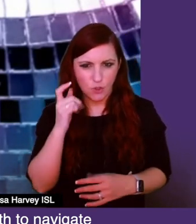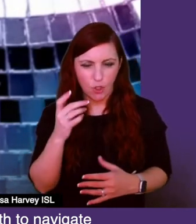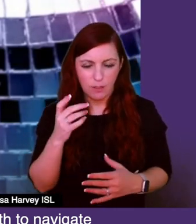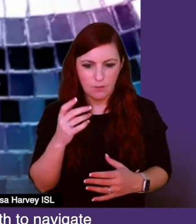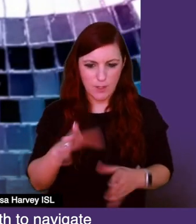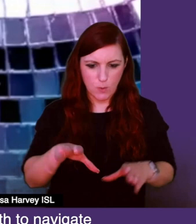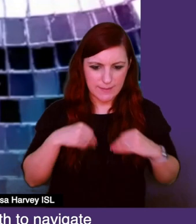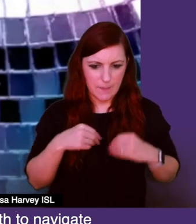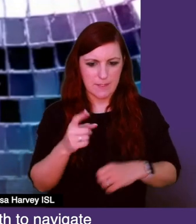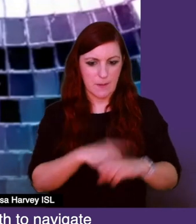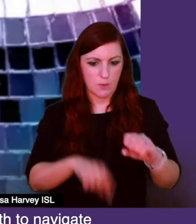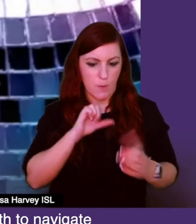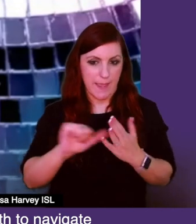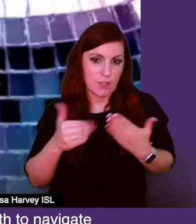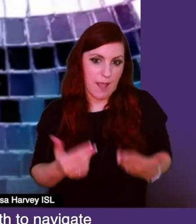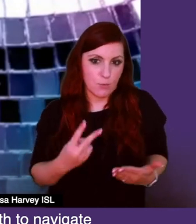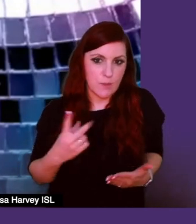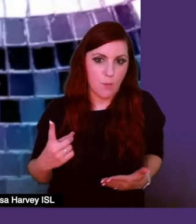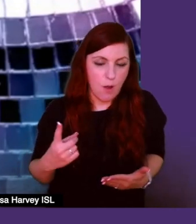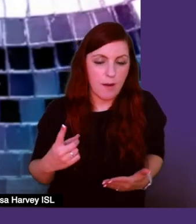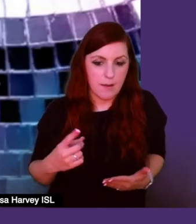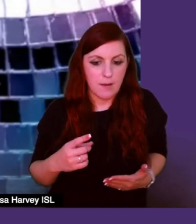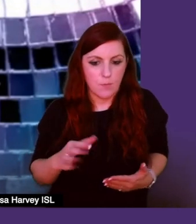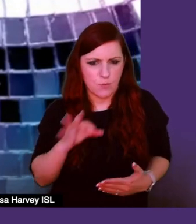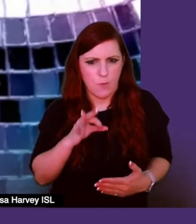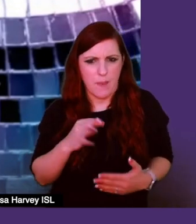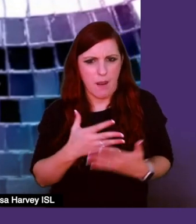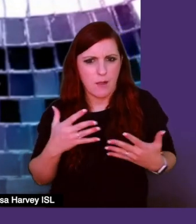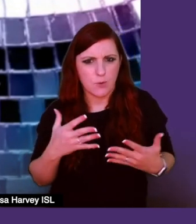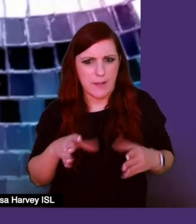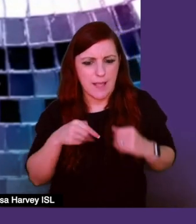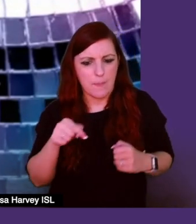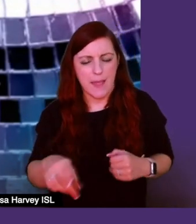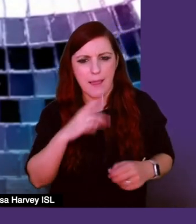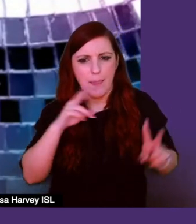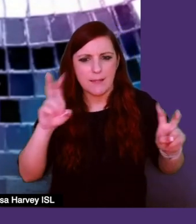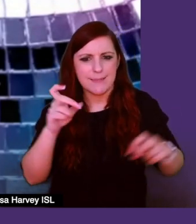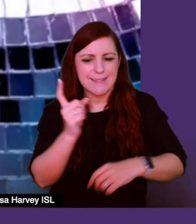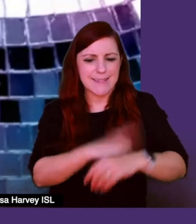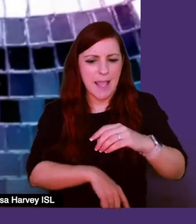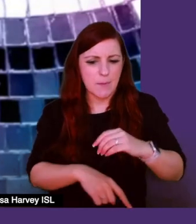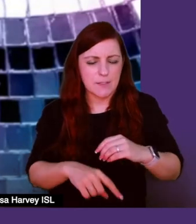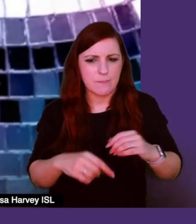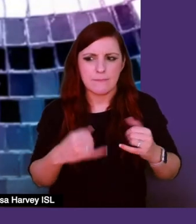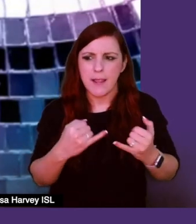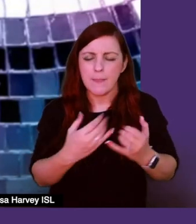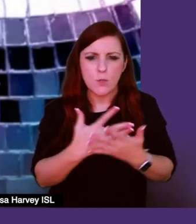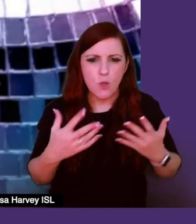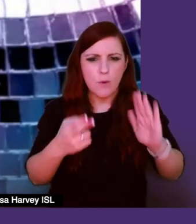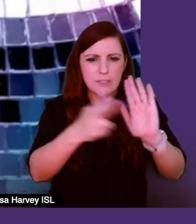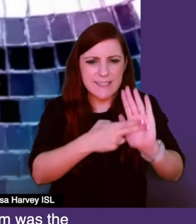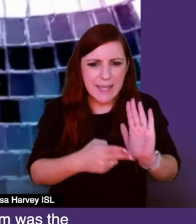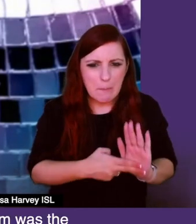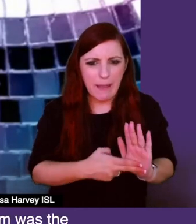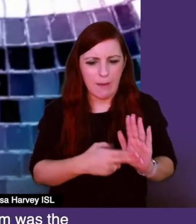years, to the age that I am now at 21. Disabled was, in a way, there was so much stigma surrounding that